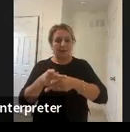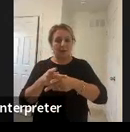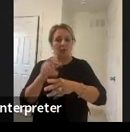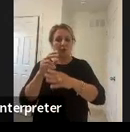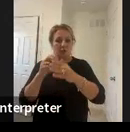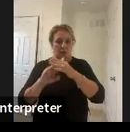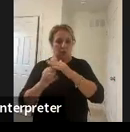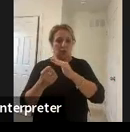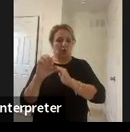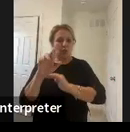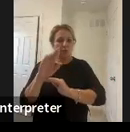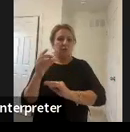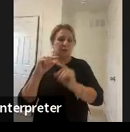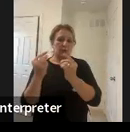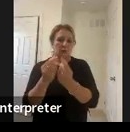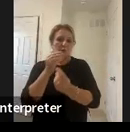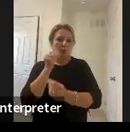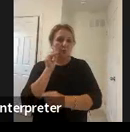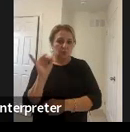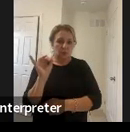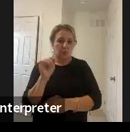group homes.